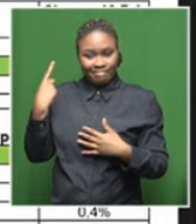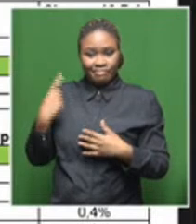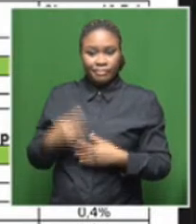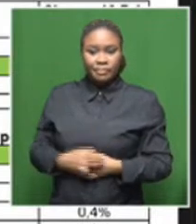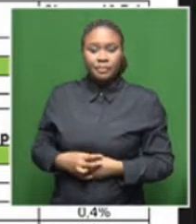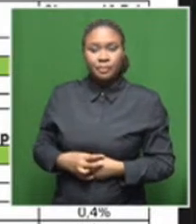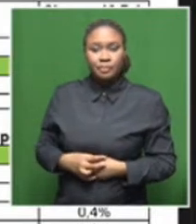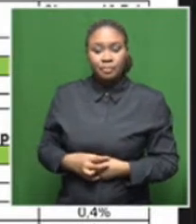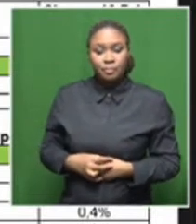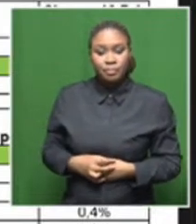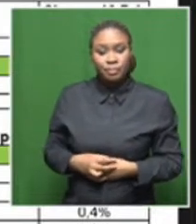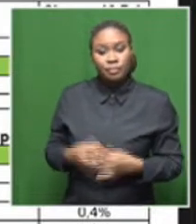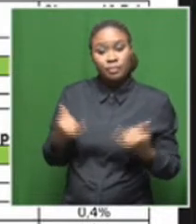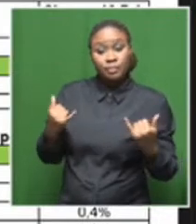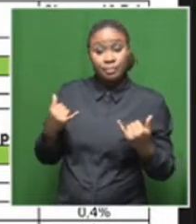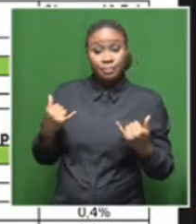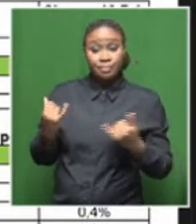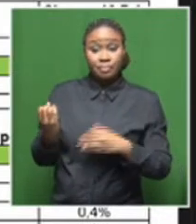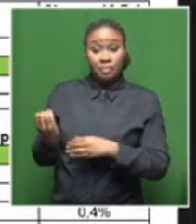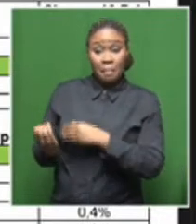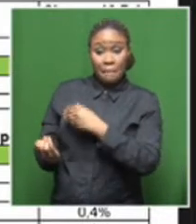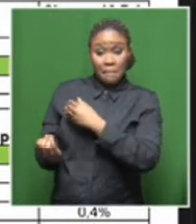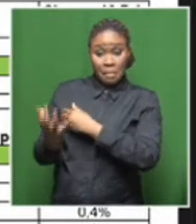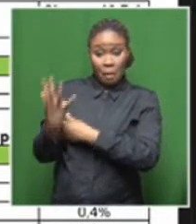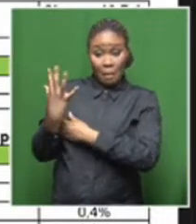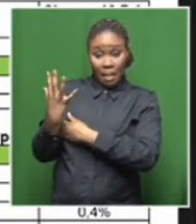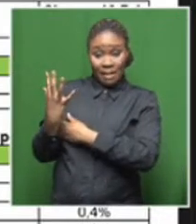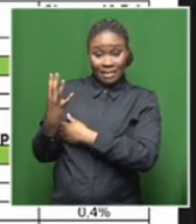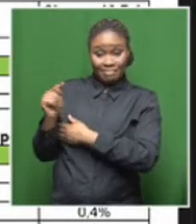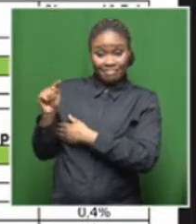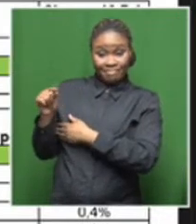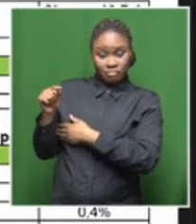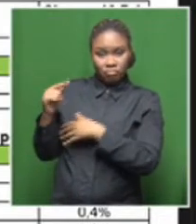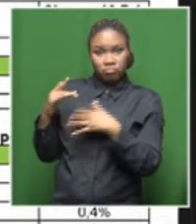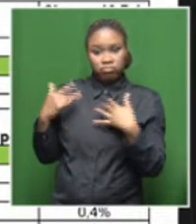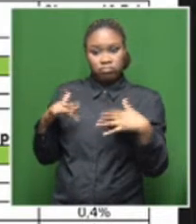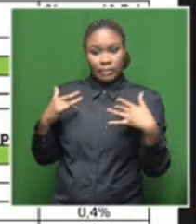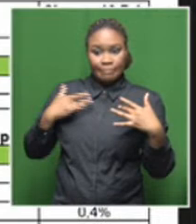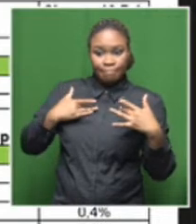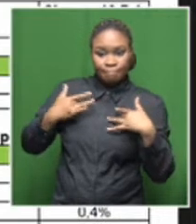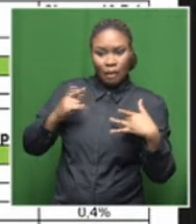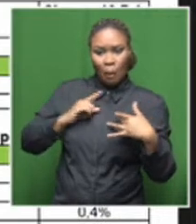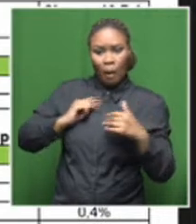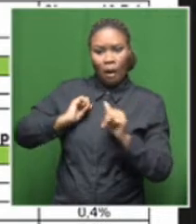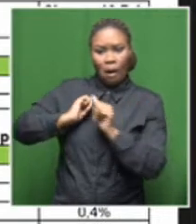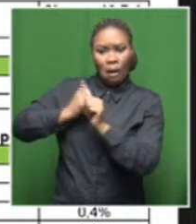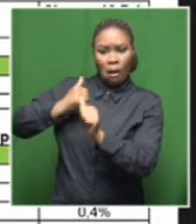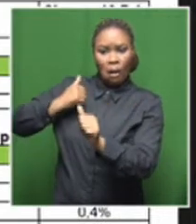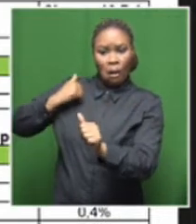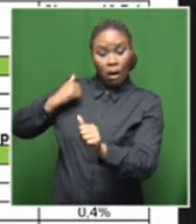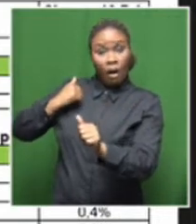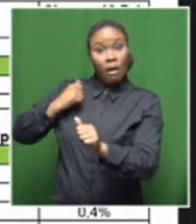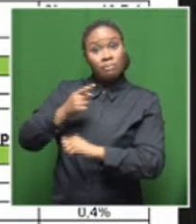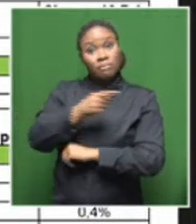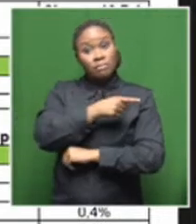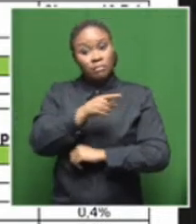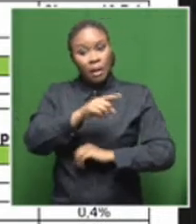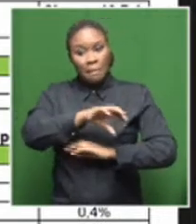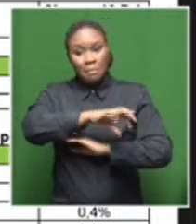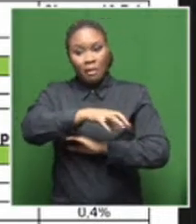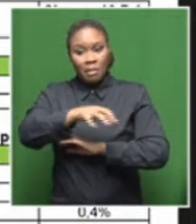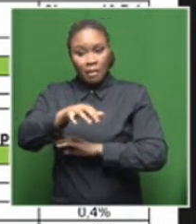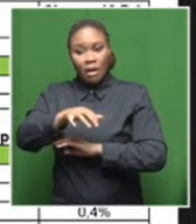period? Well, in Mpumalanga, which is the province we've been concerned about lagging behind, everybody's aware we've been at